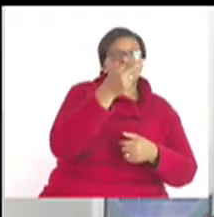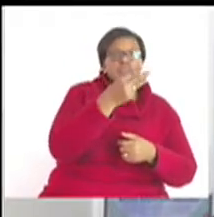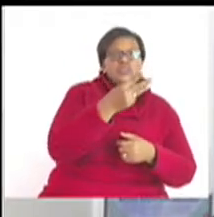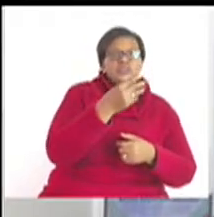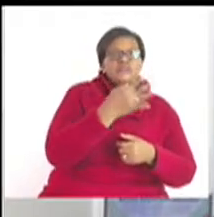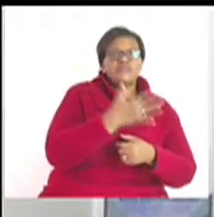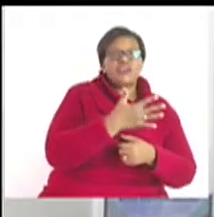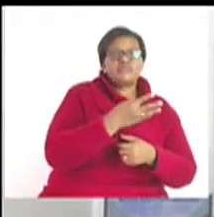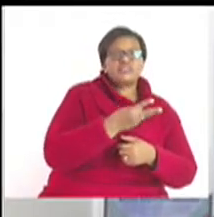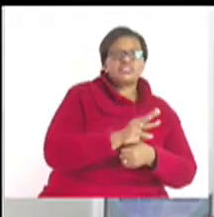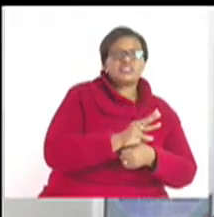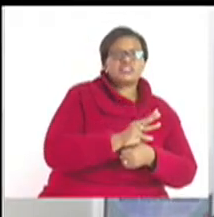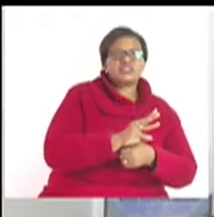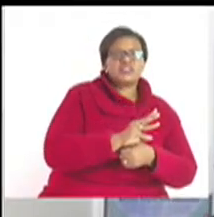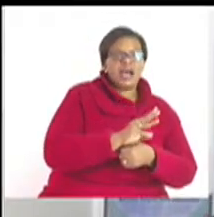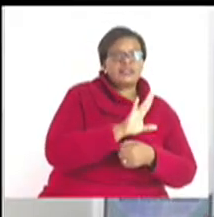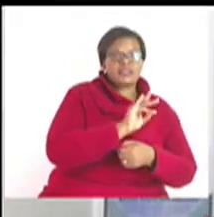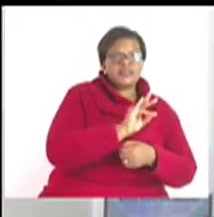5,